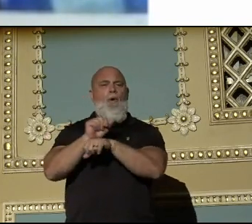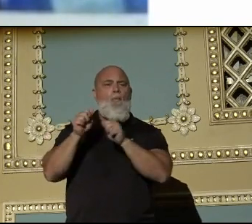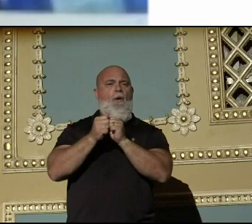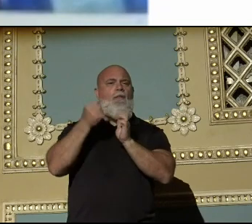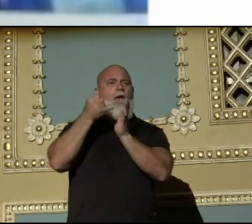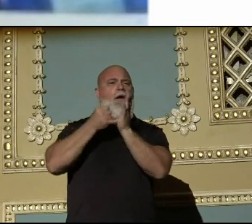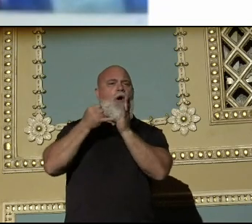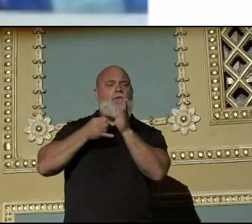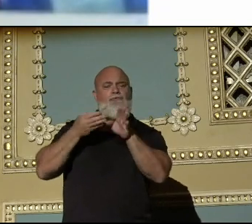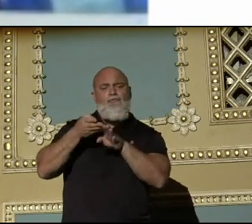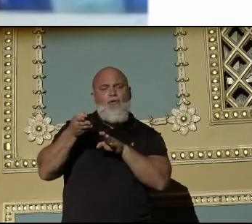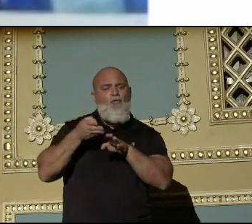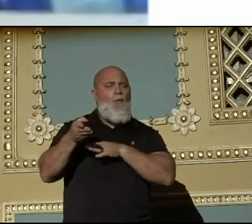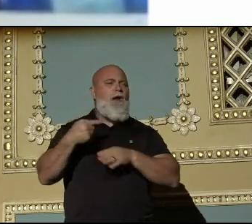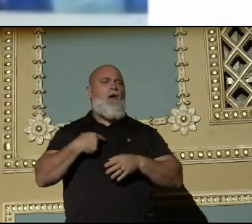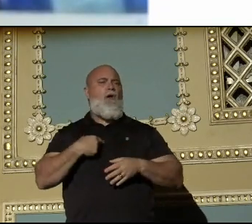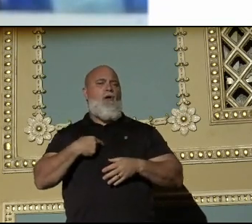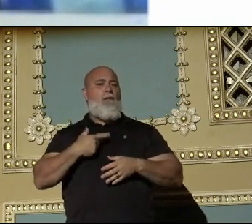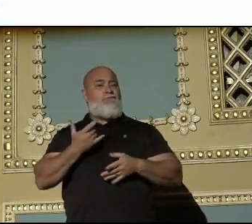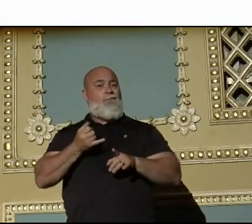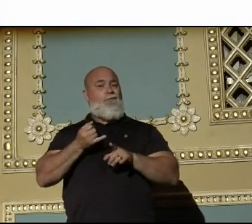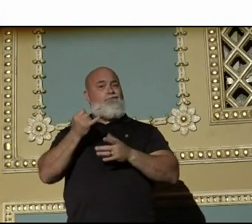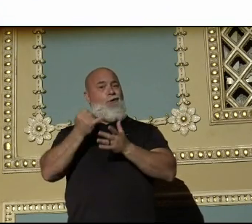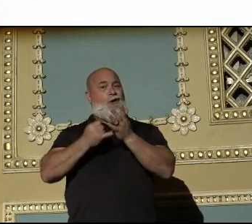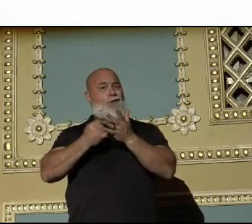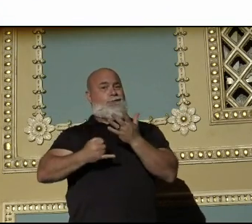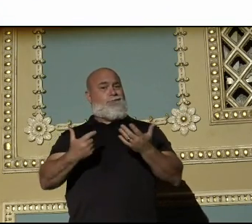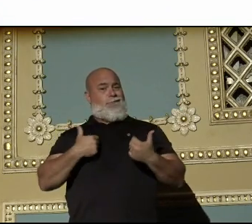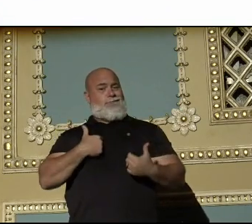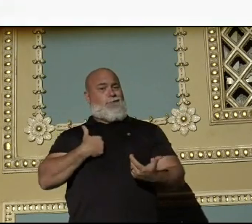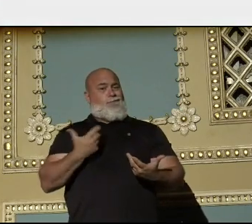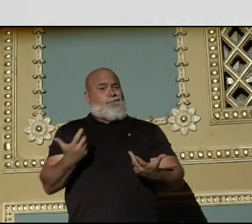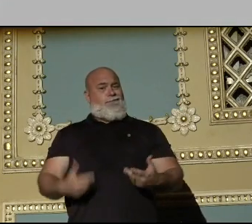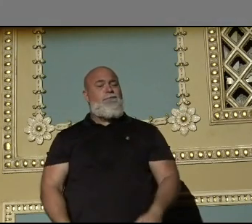but also just being an artist myself.